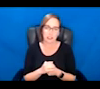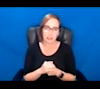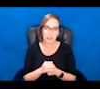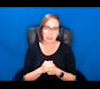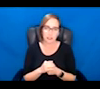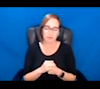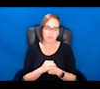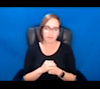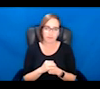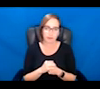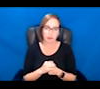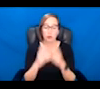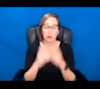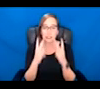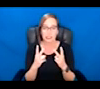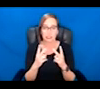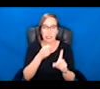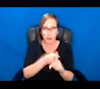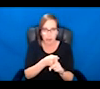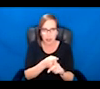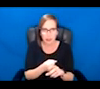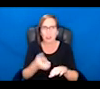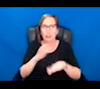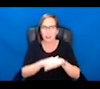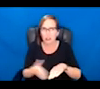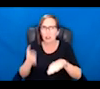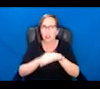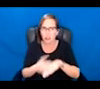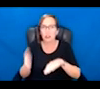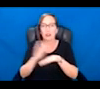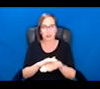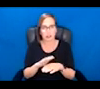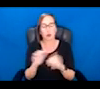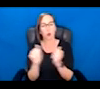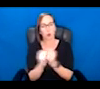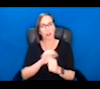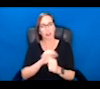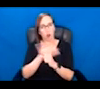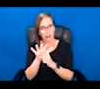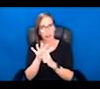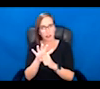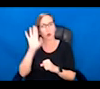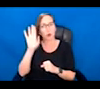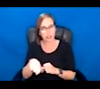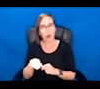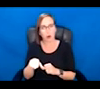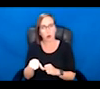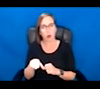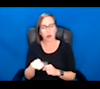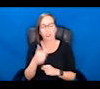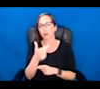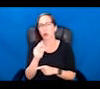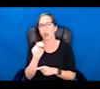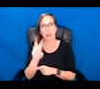So as we see these impacts, even in the context of COVID-19, we know that this is gearing up to be, again, watching the